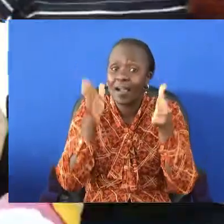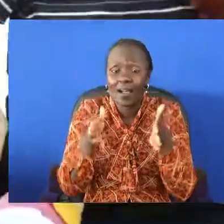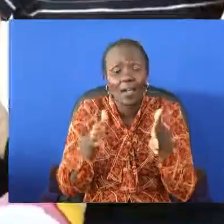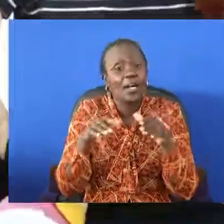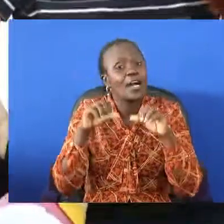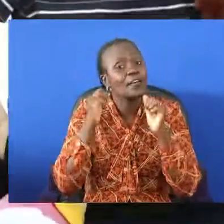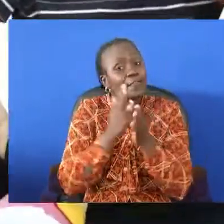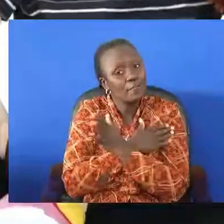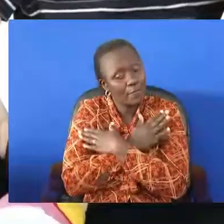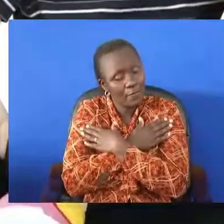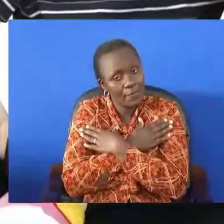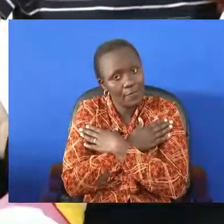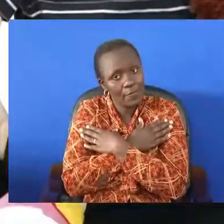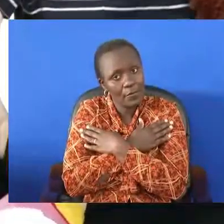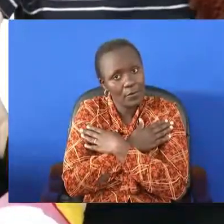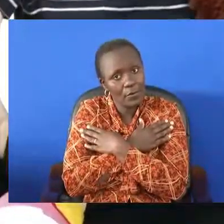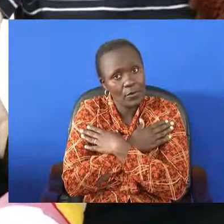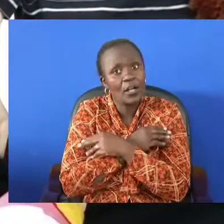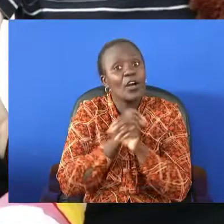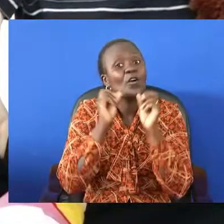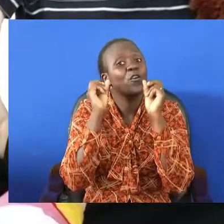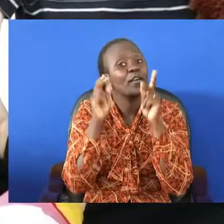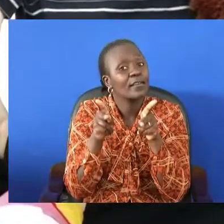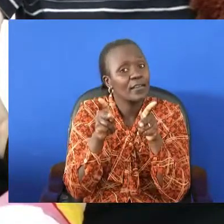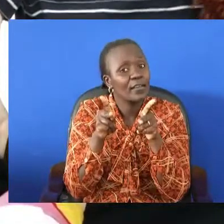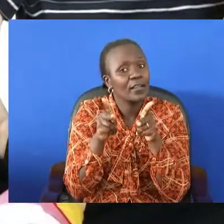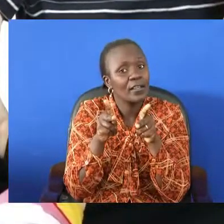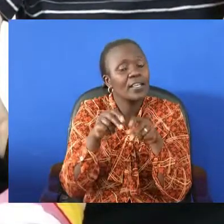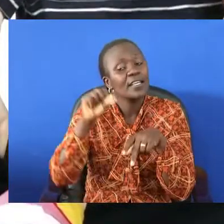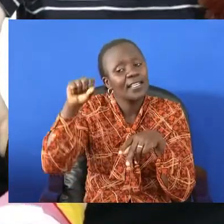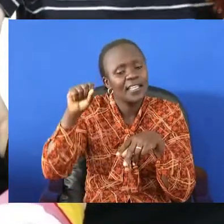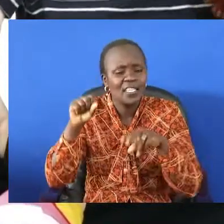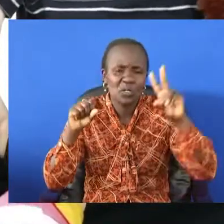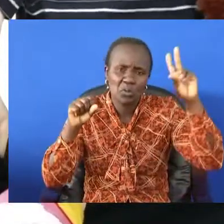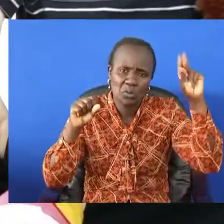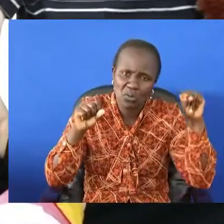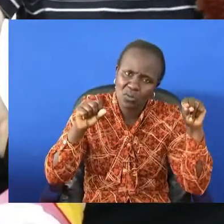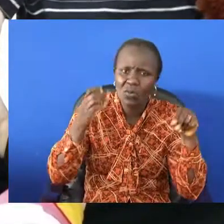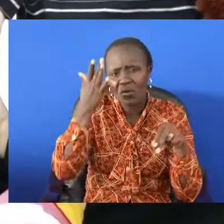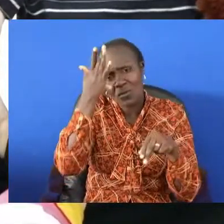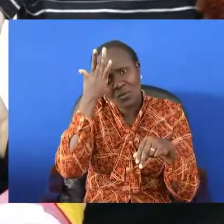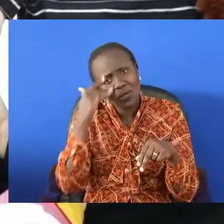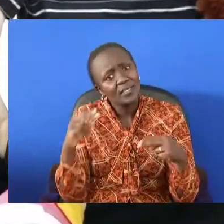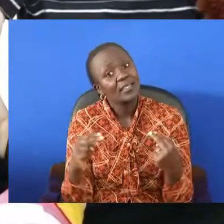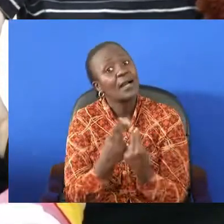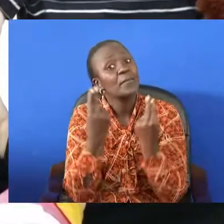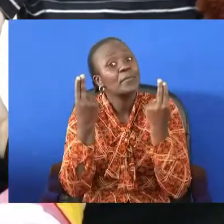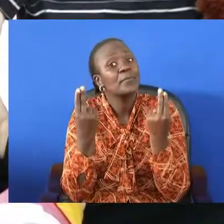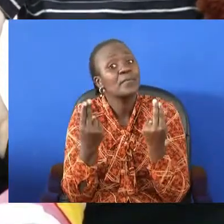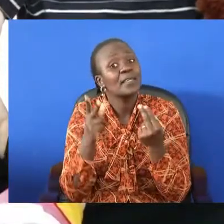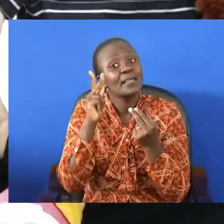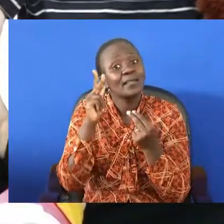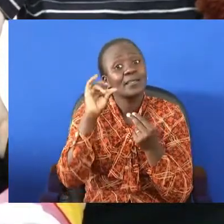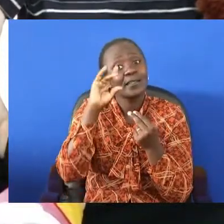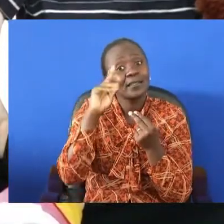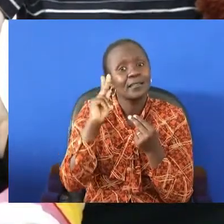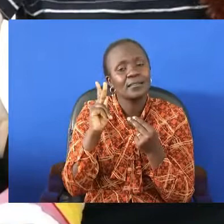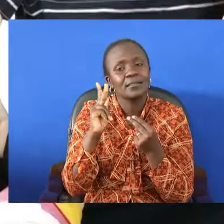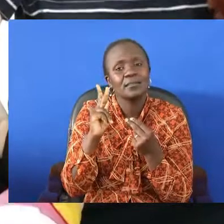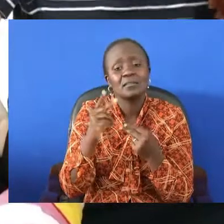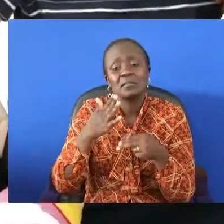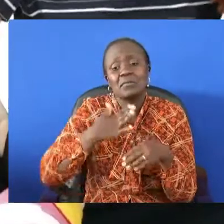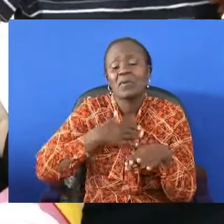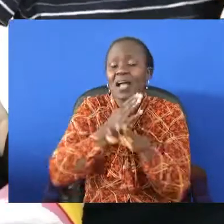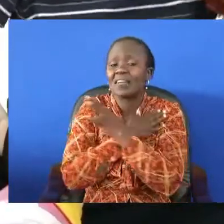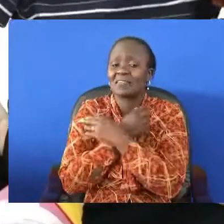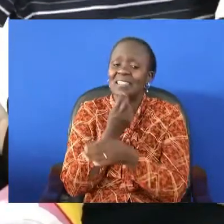friends. Hi. Are you okay? Yes. No. What happened, Kiki? My friends laughed